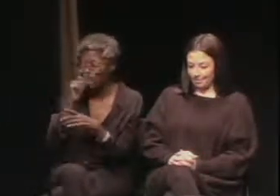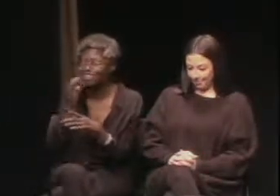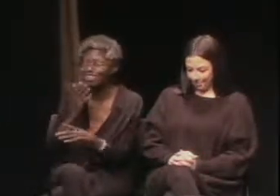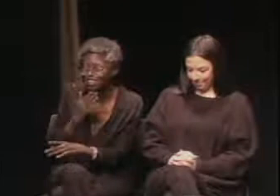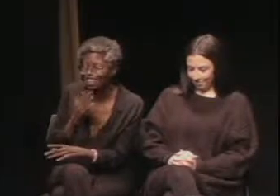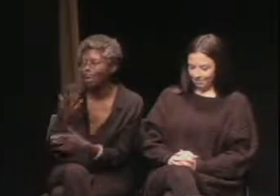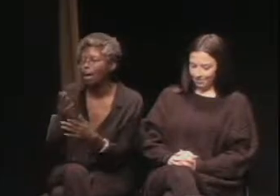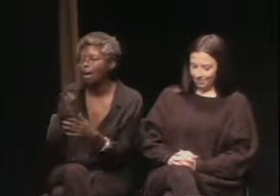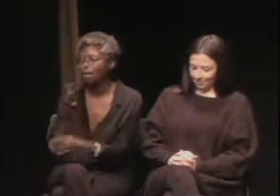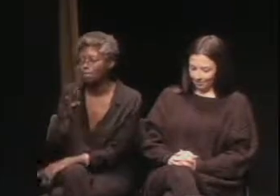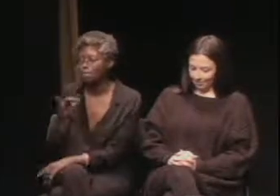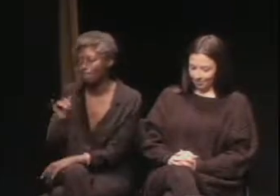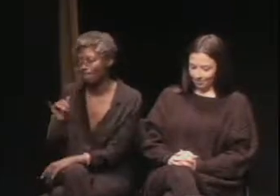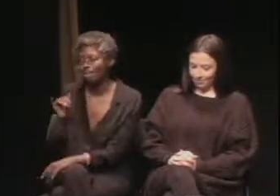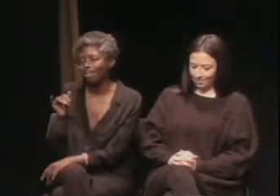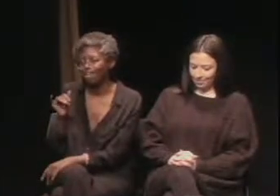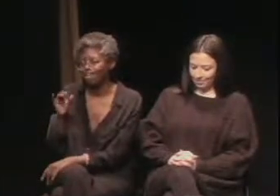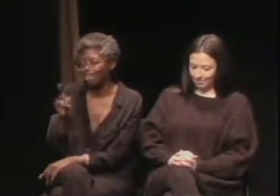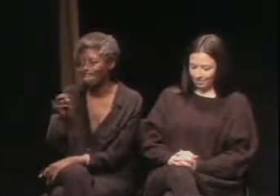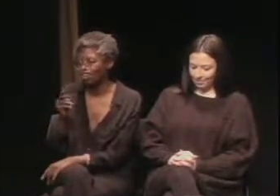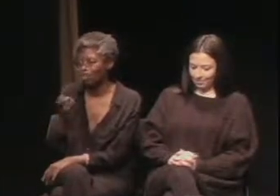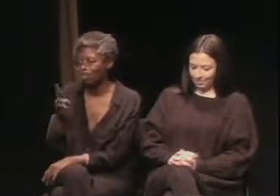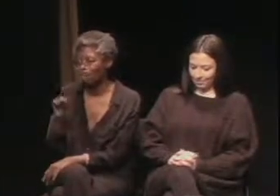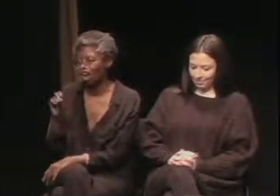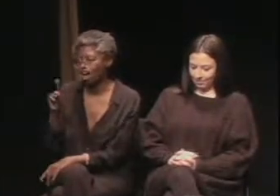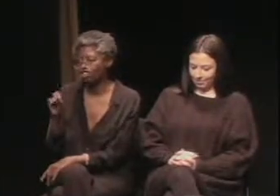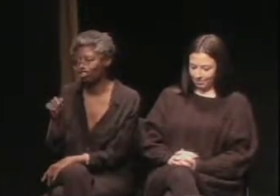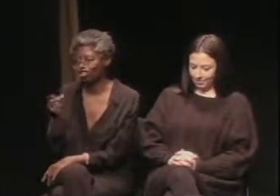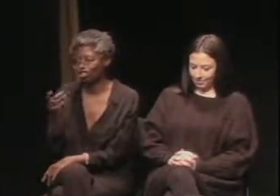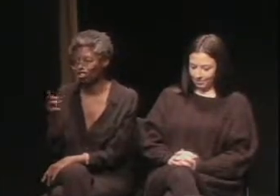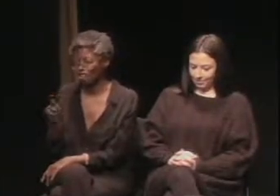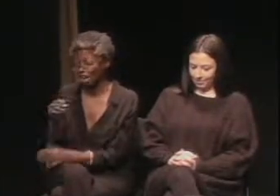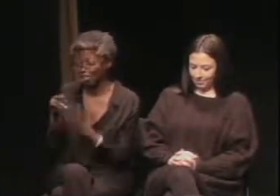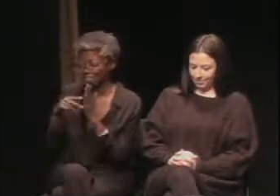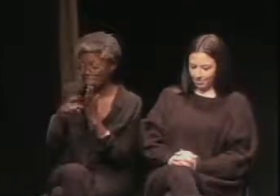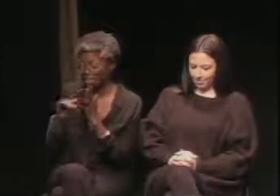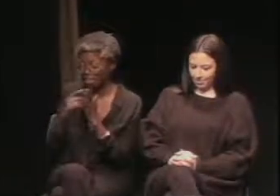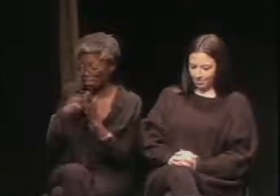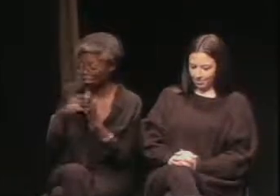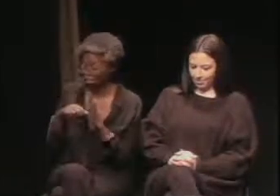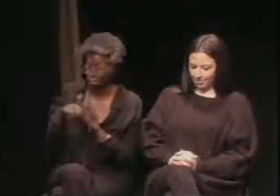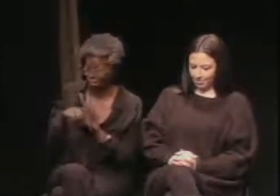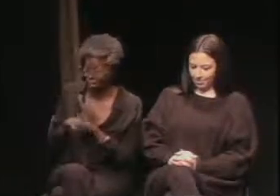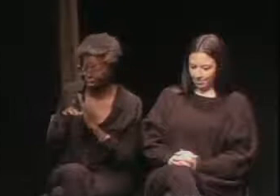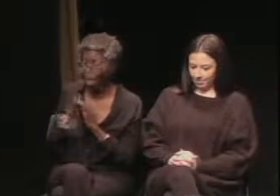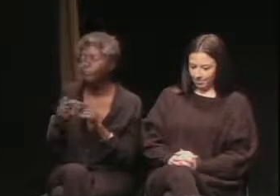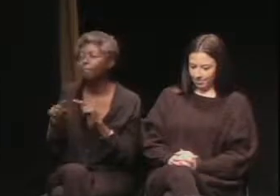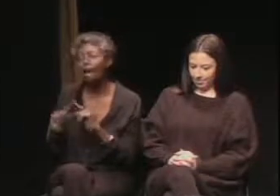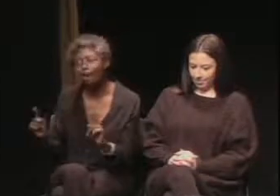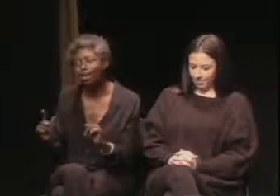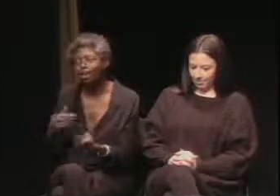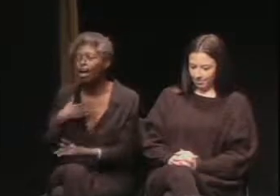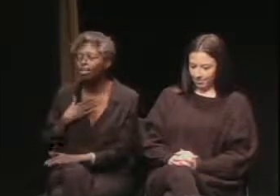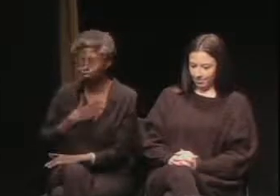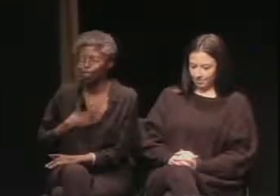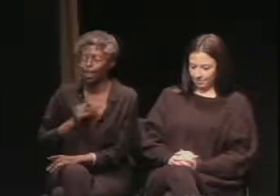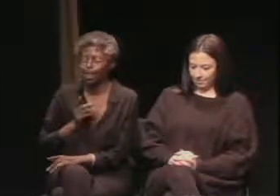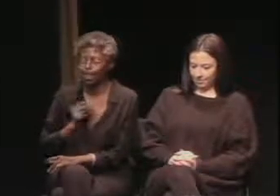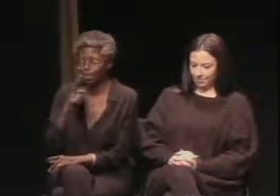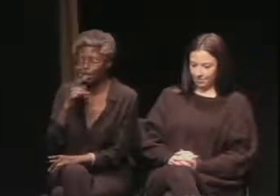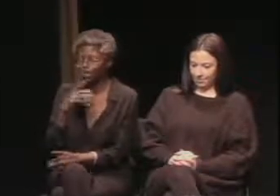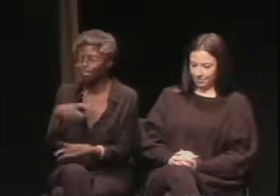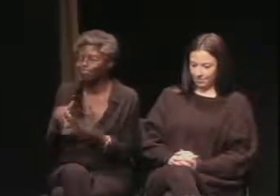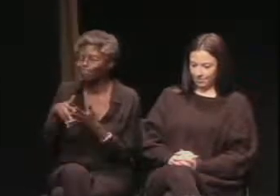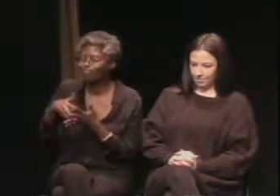I was like, this is really intense. Right. But I appreciate it. Because it grounded